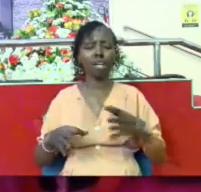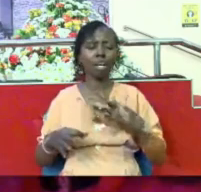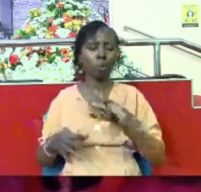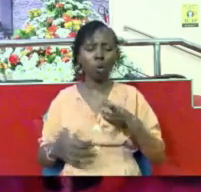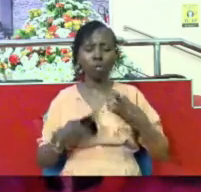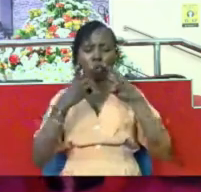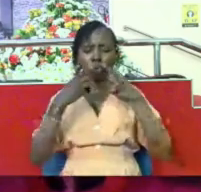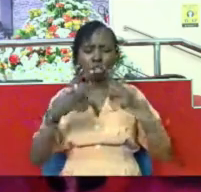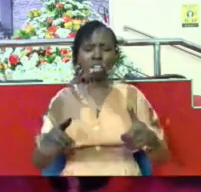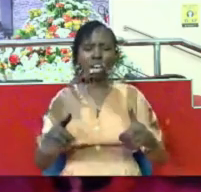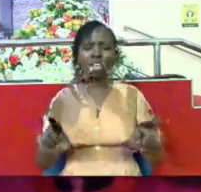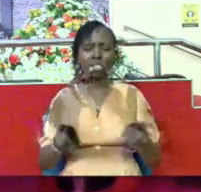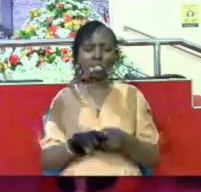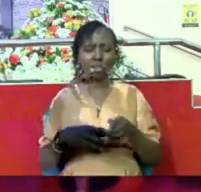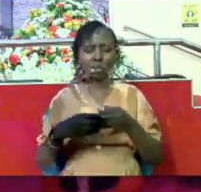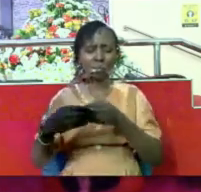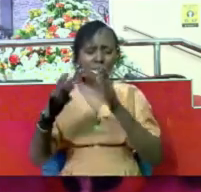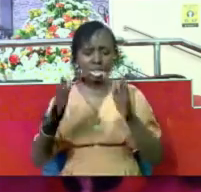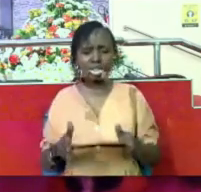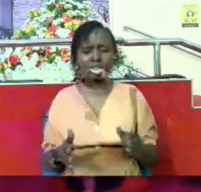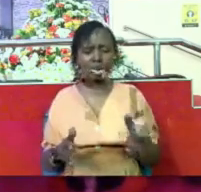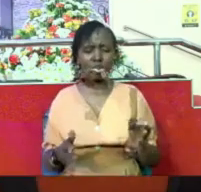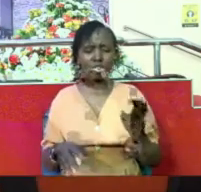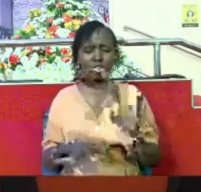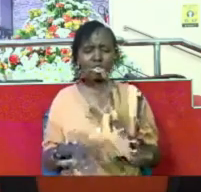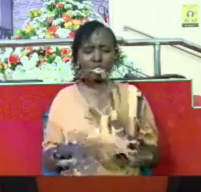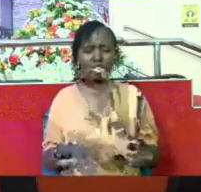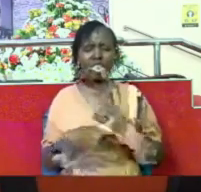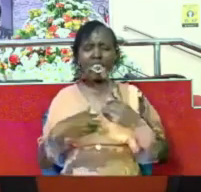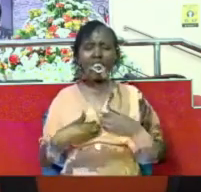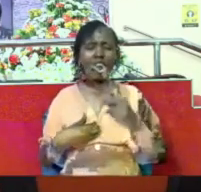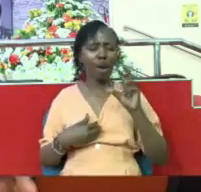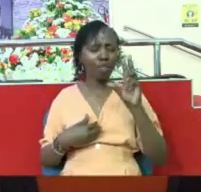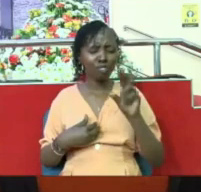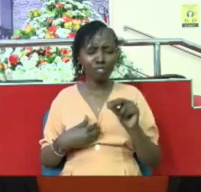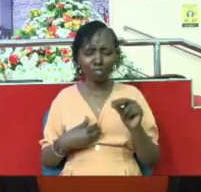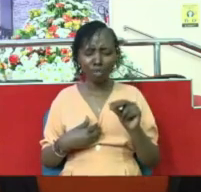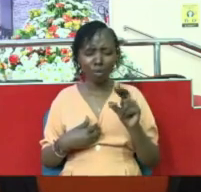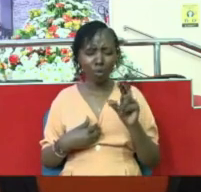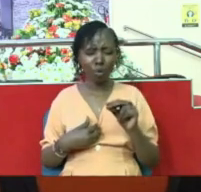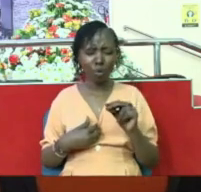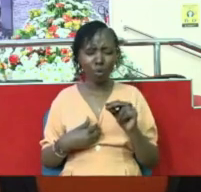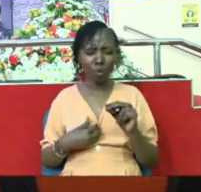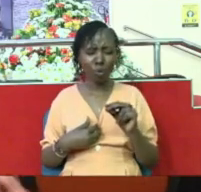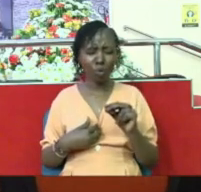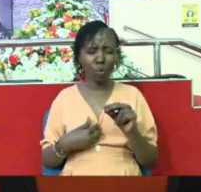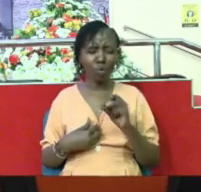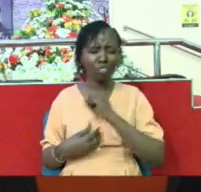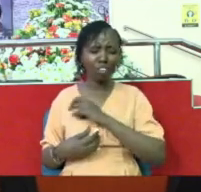kama mchungaji wa kondoo, there is no condemnation to any one of us. Hakuna atakayehukumika hapa. Those that are willing to give,